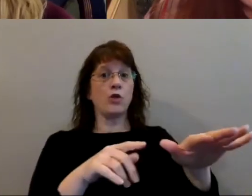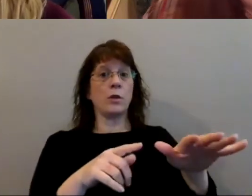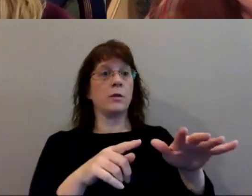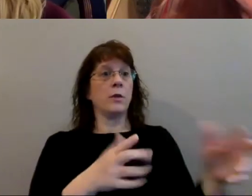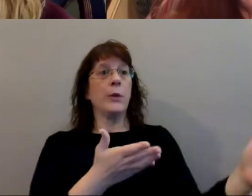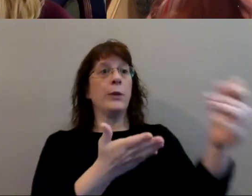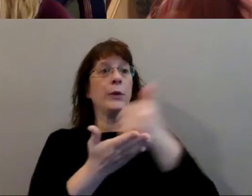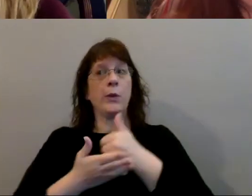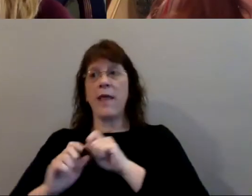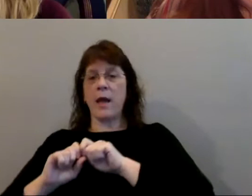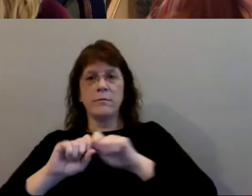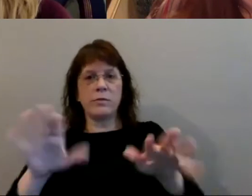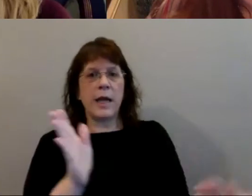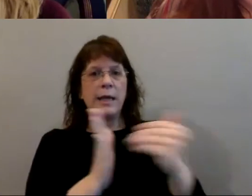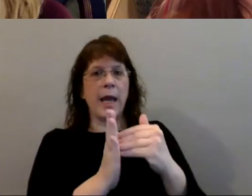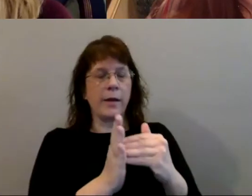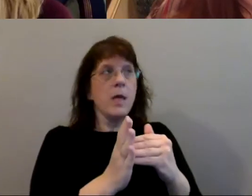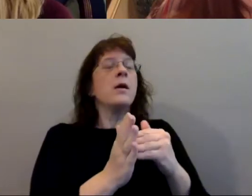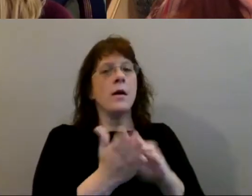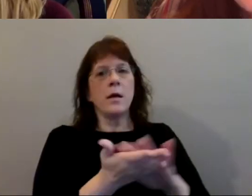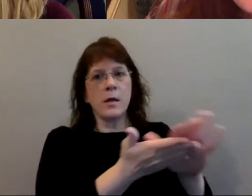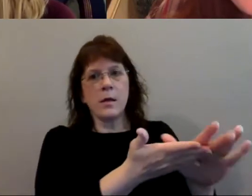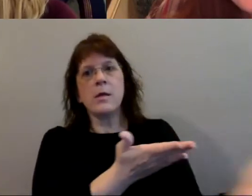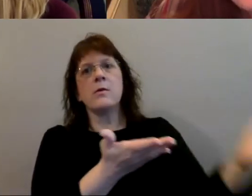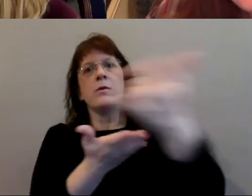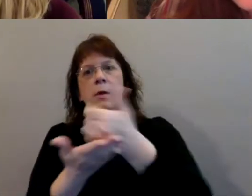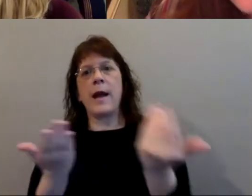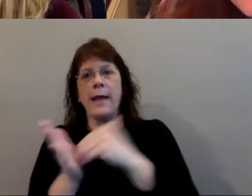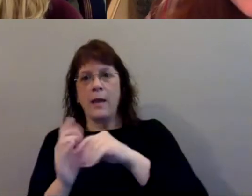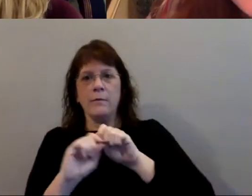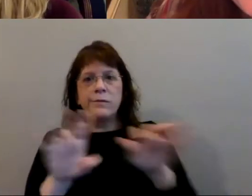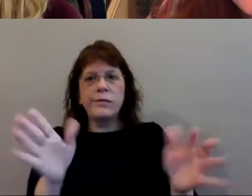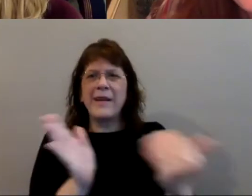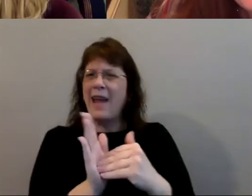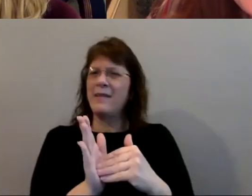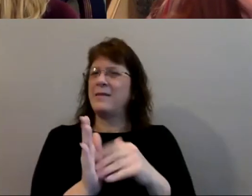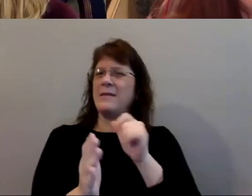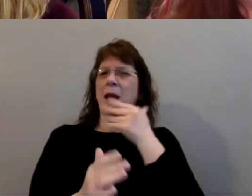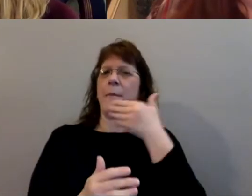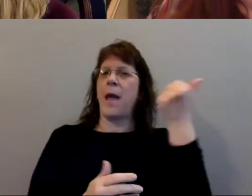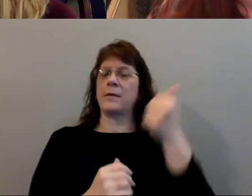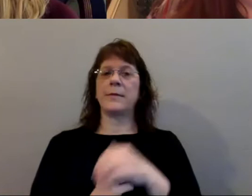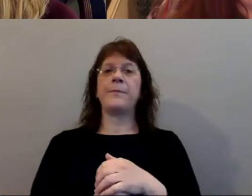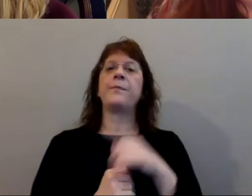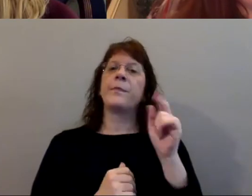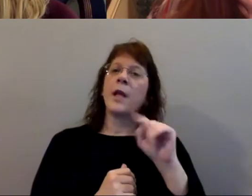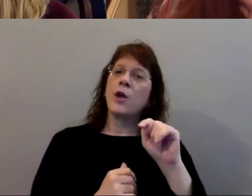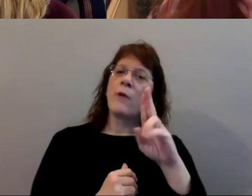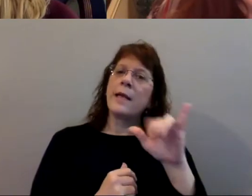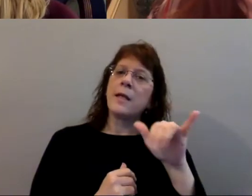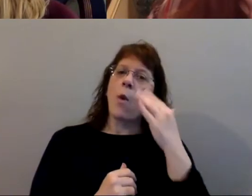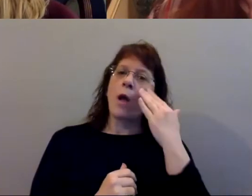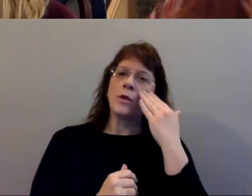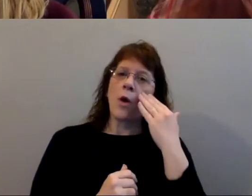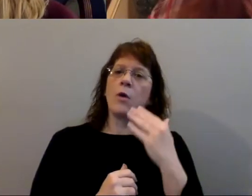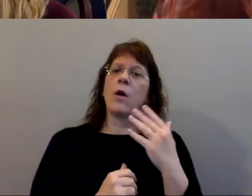just going to have to clean it up again, and that's not ideal. Right. So Tracy would like to know, what from your research or fieldwork gives you the